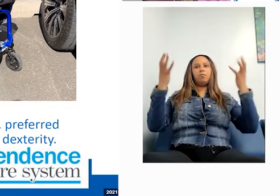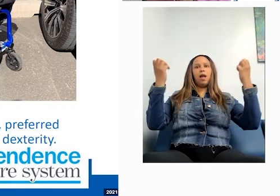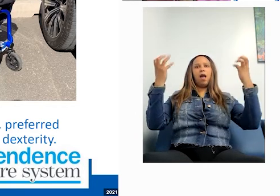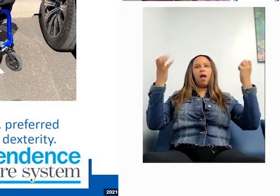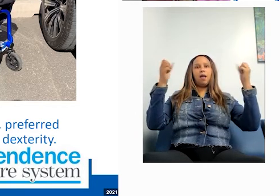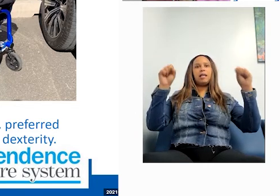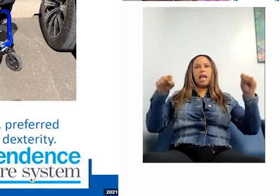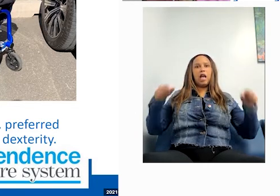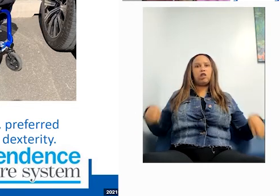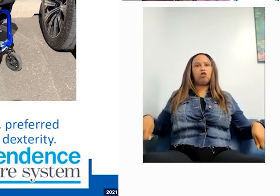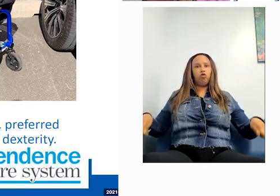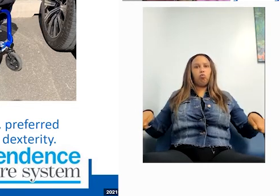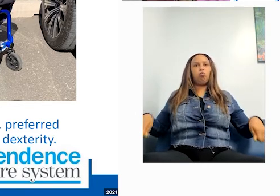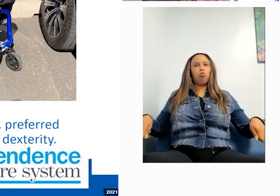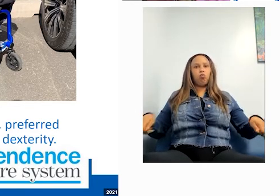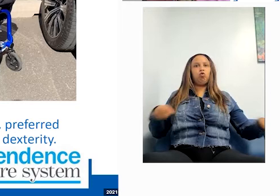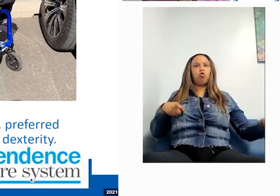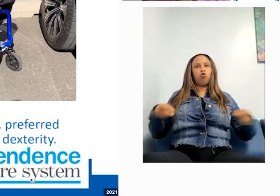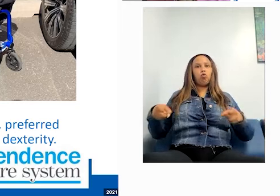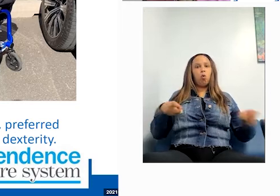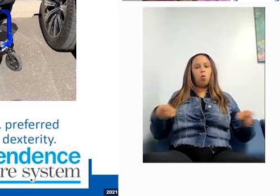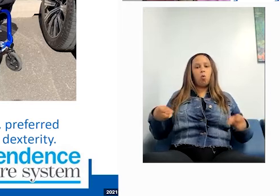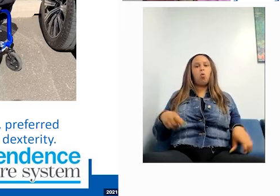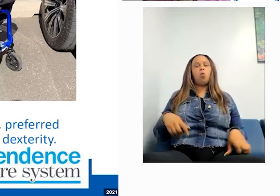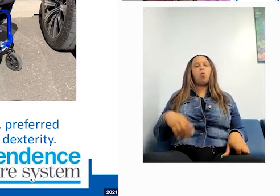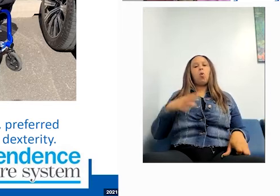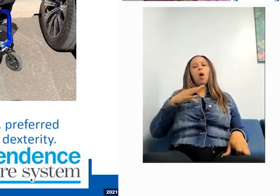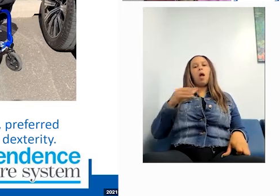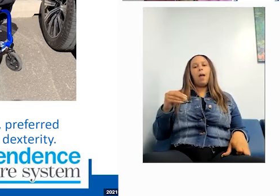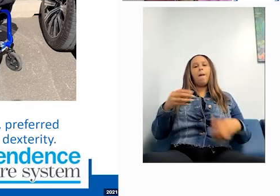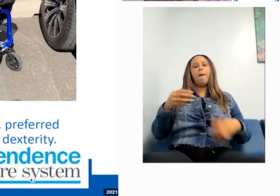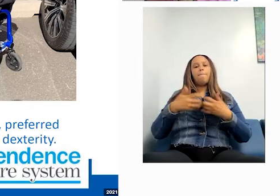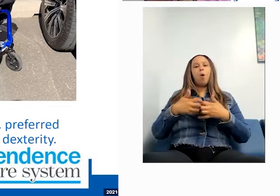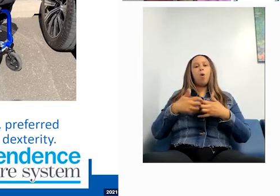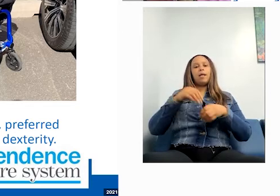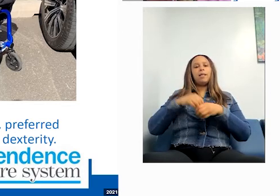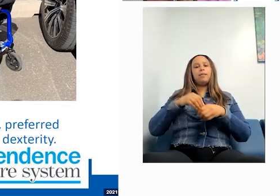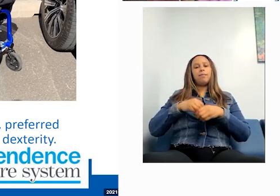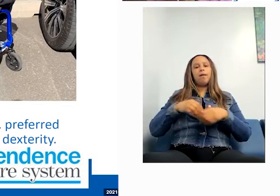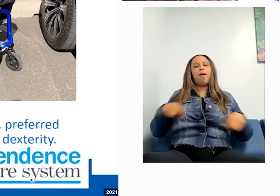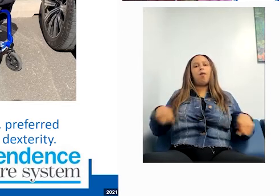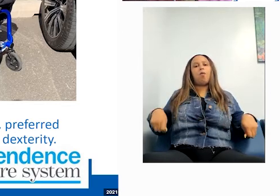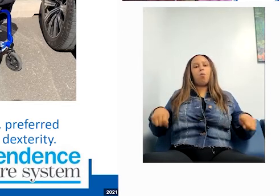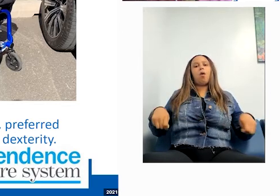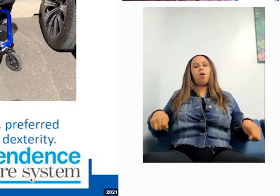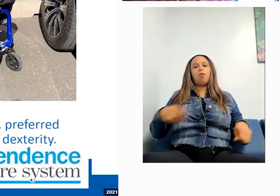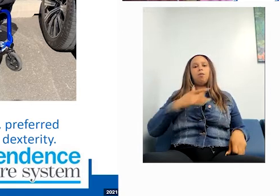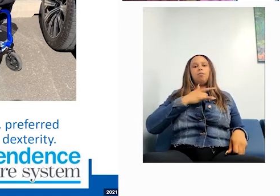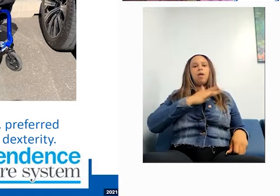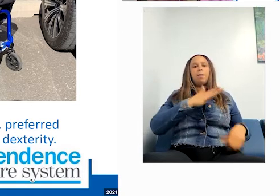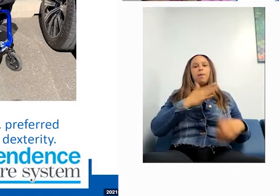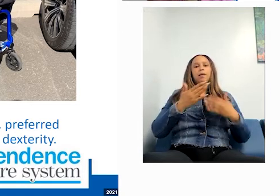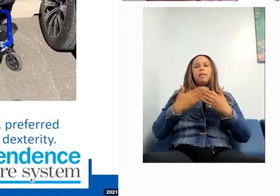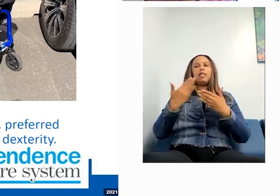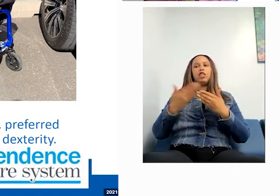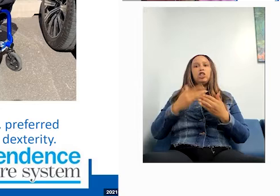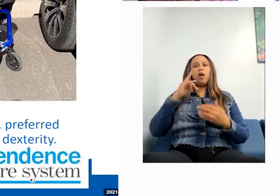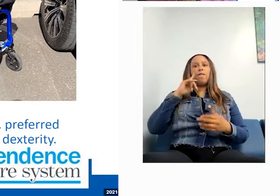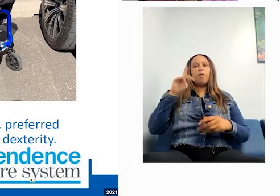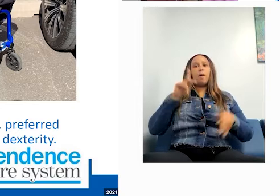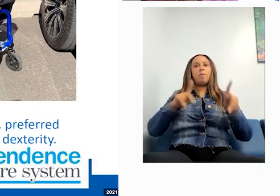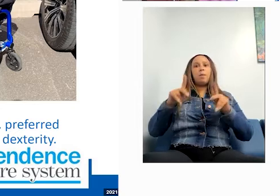control, and the motor inside the wheel tends to be easier for people with